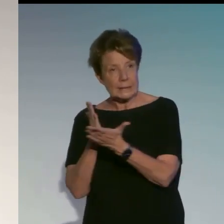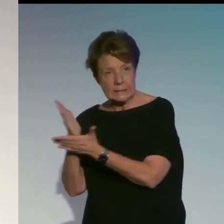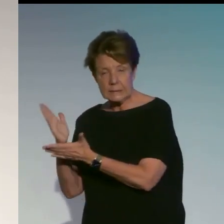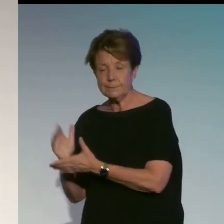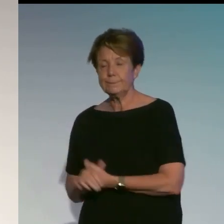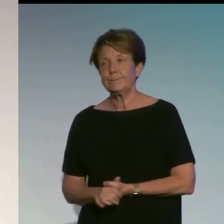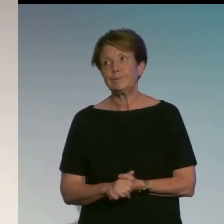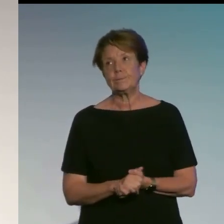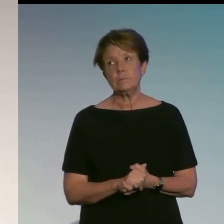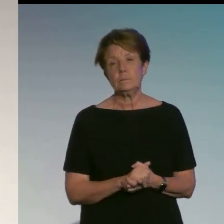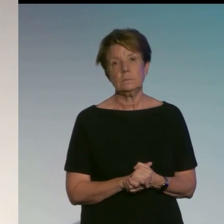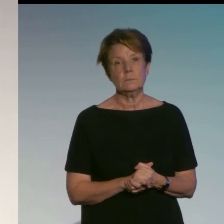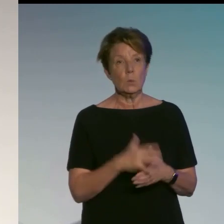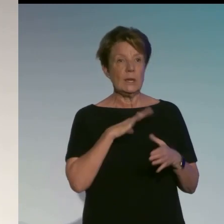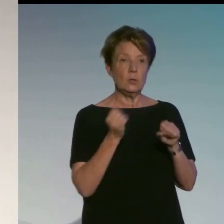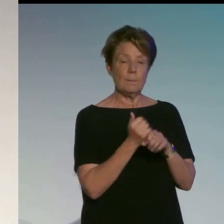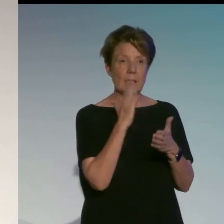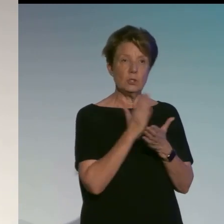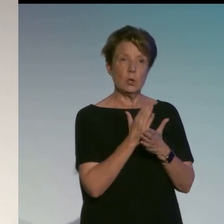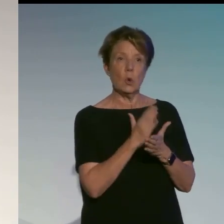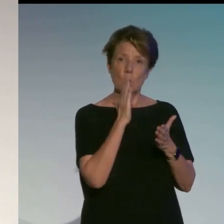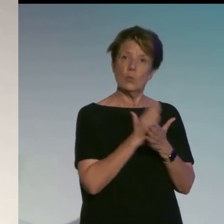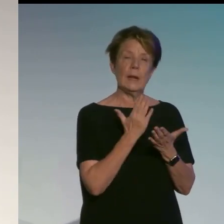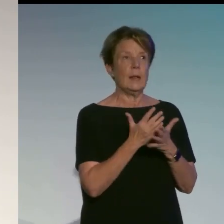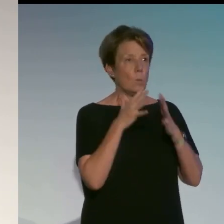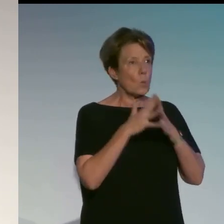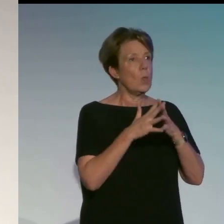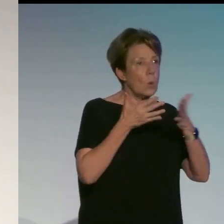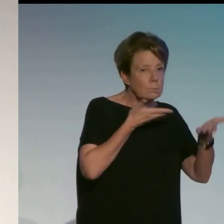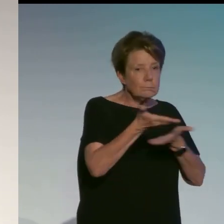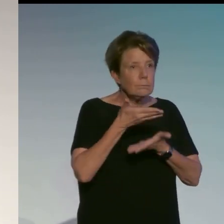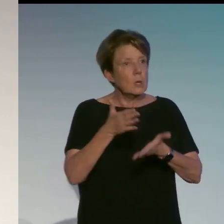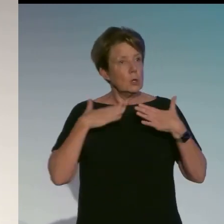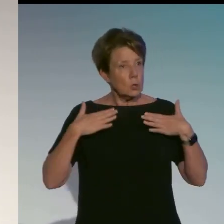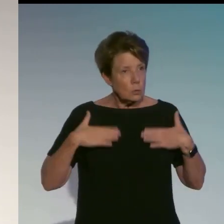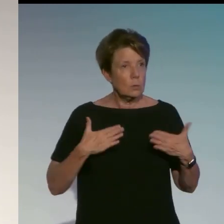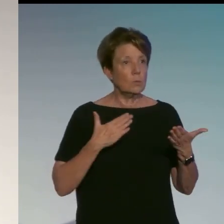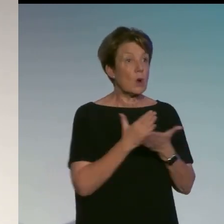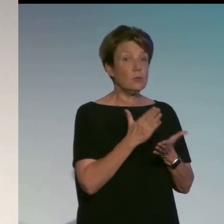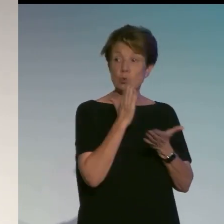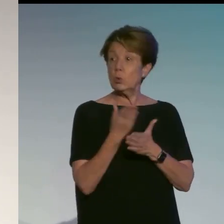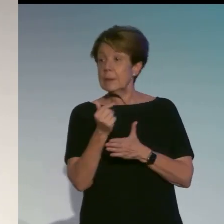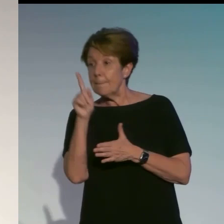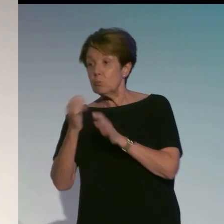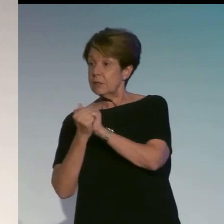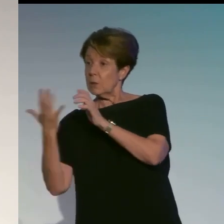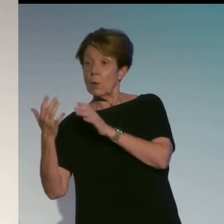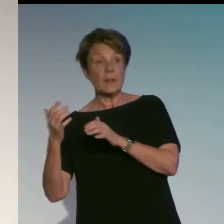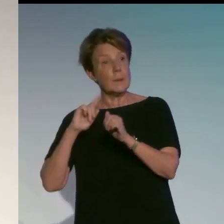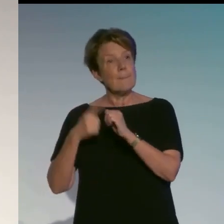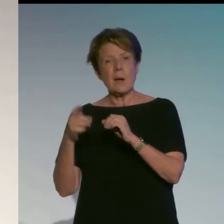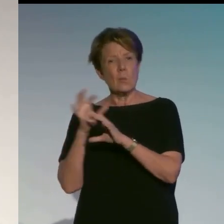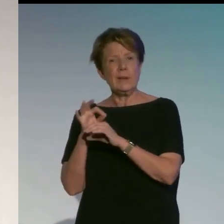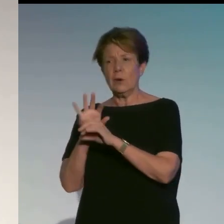demonstrate mature discourse, human rights discourse, including those that we disagree with as well. On one hand,